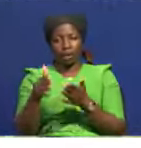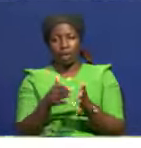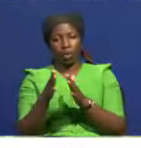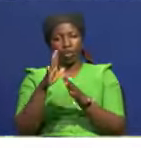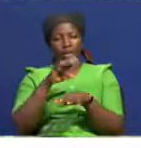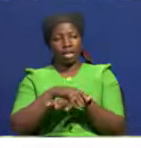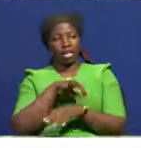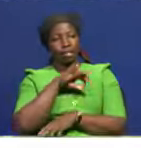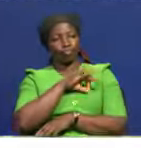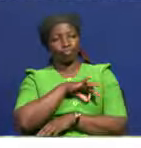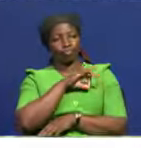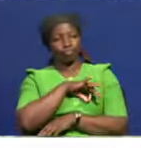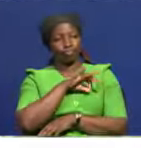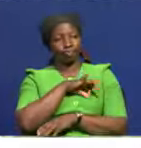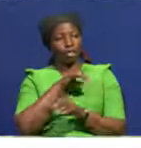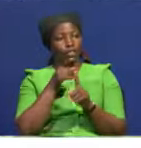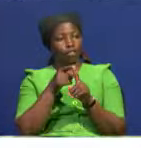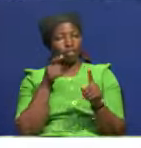income